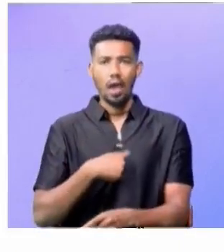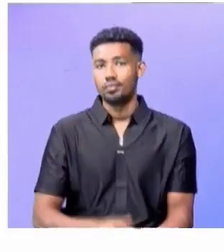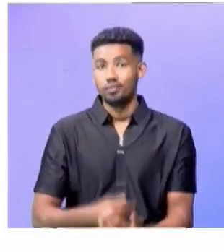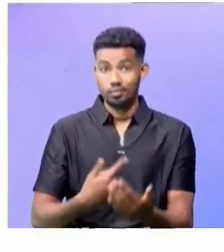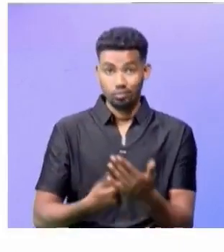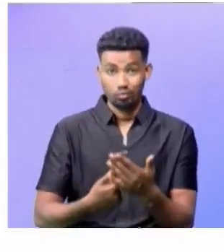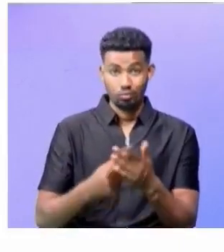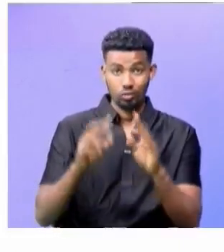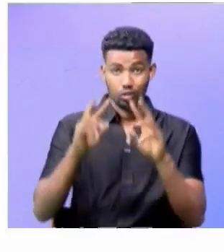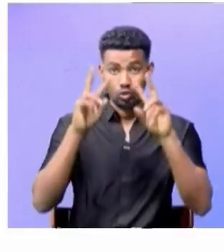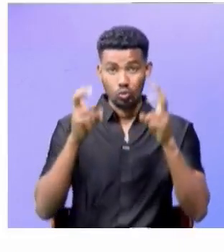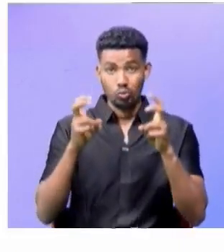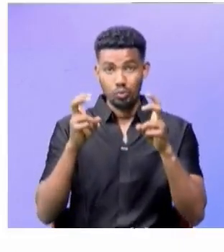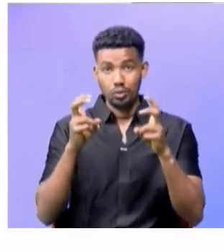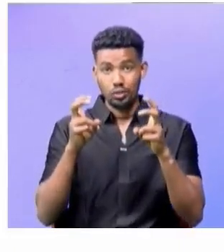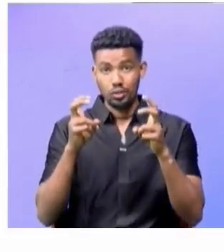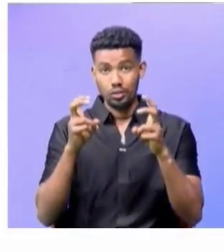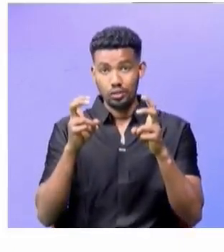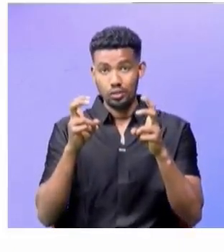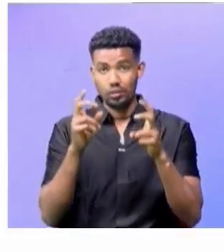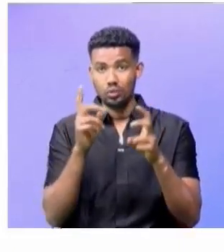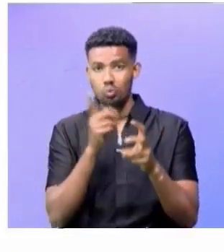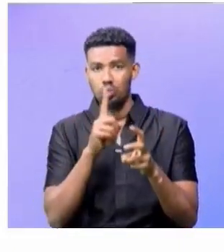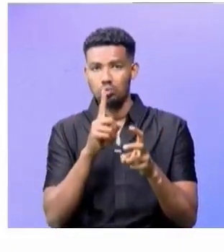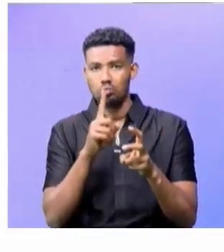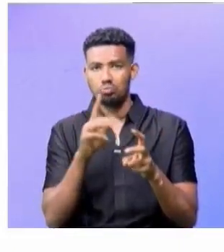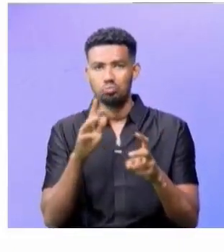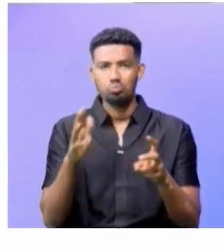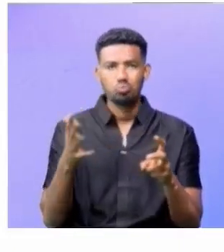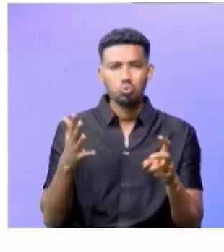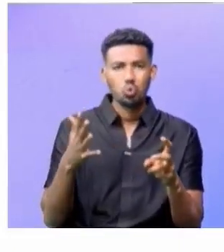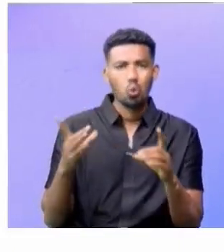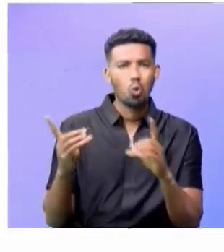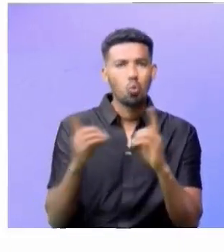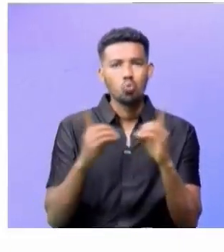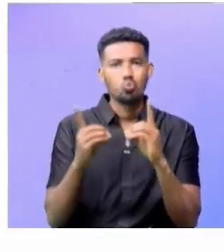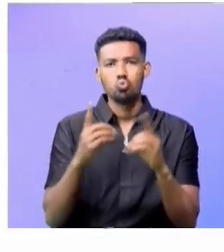So do I.